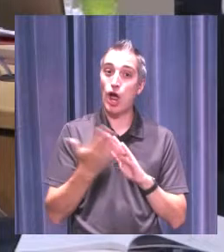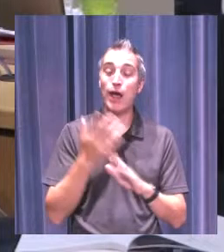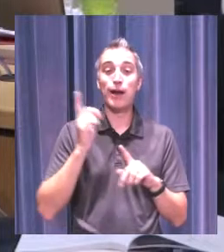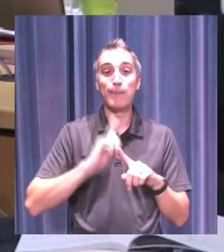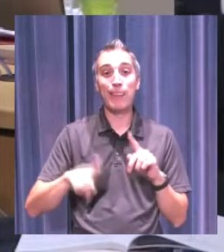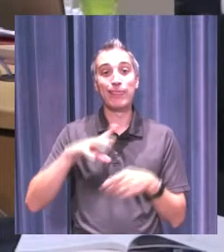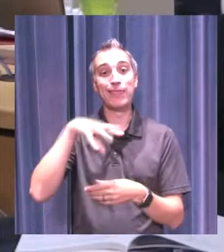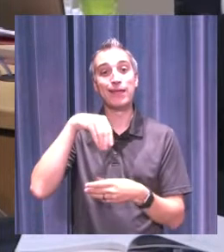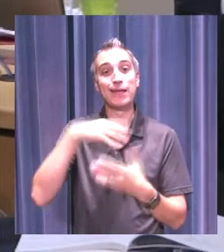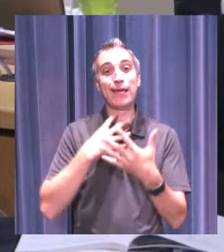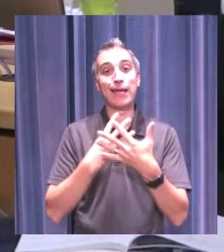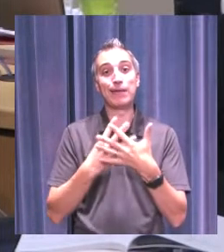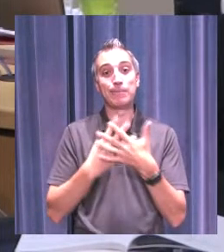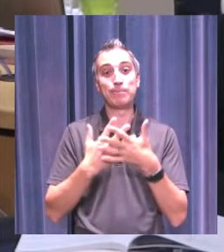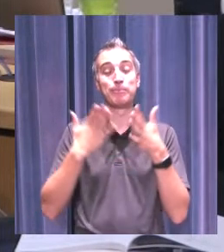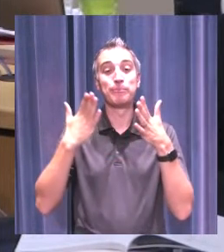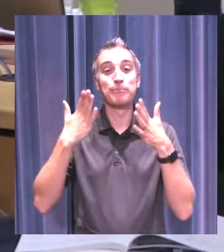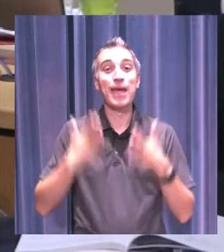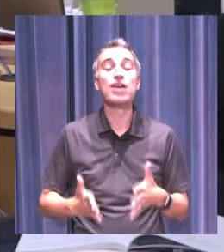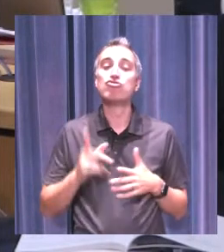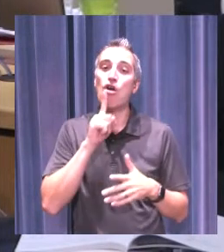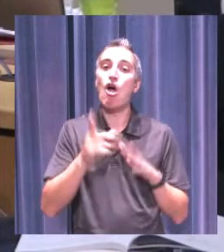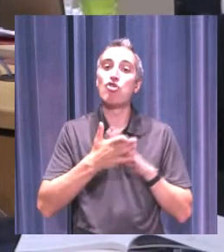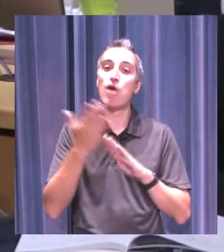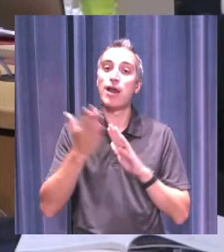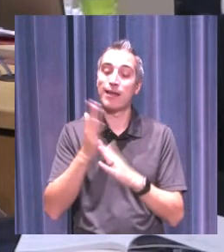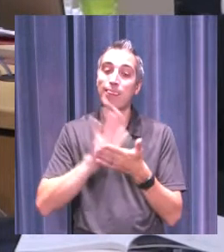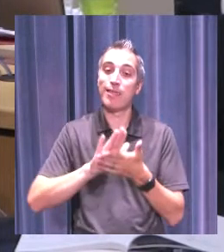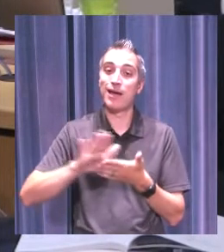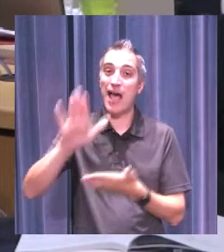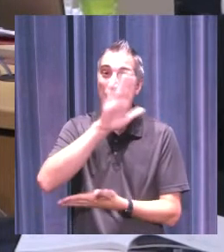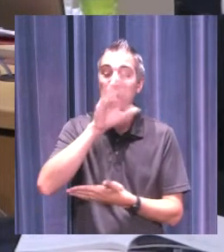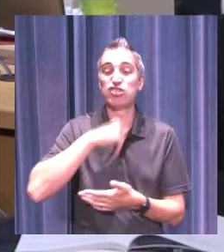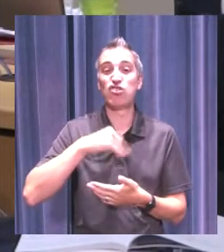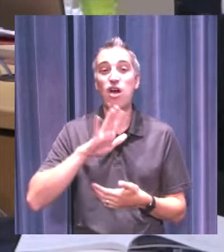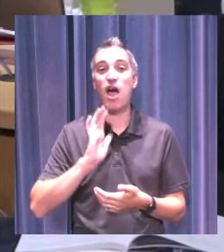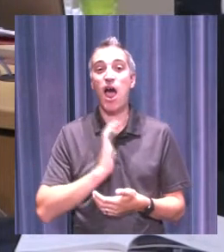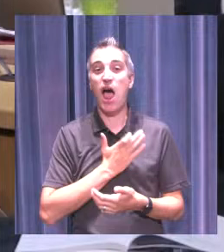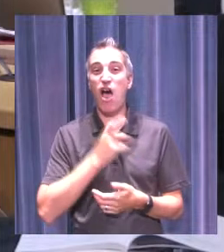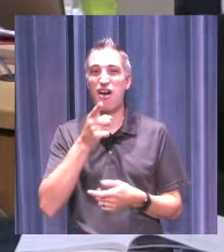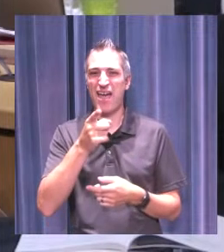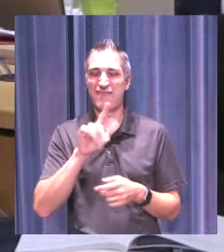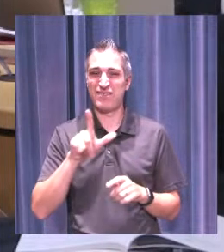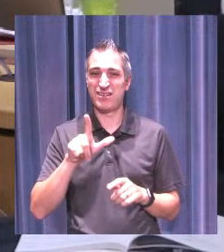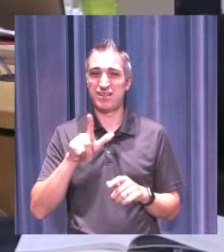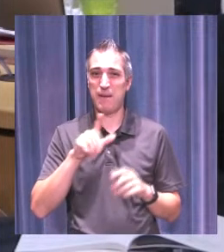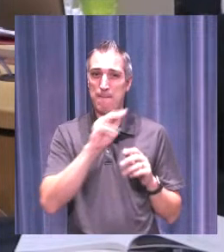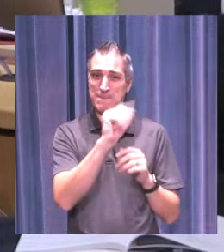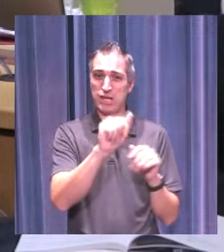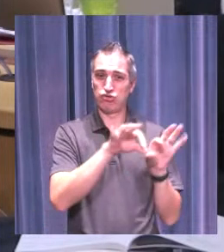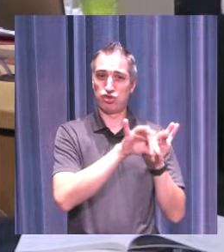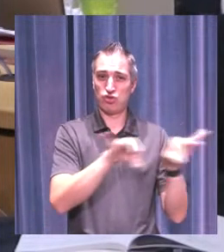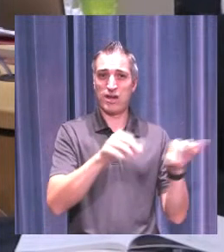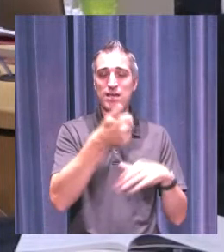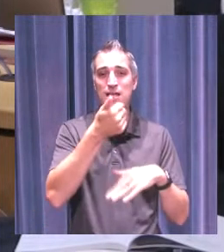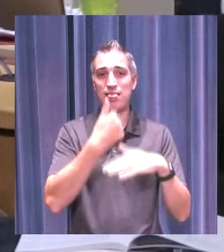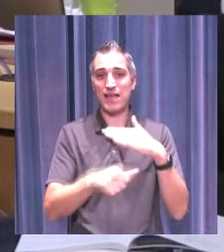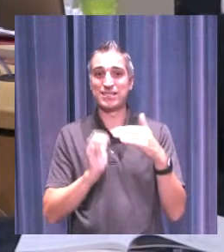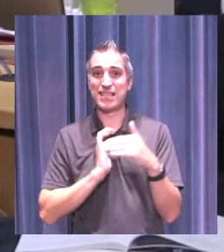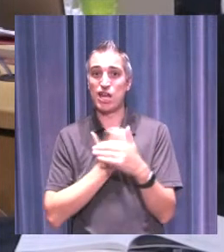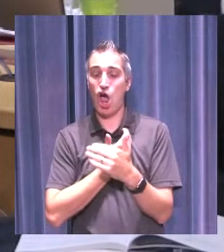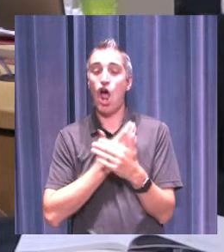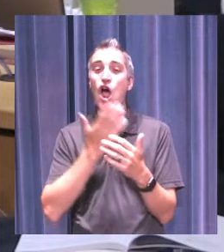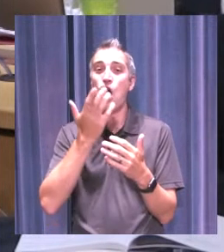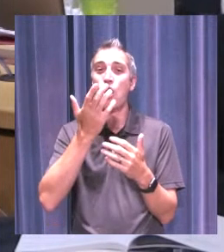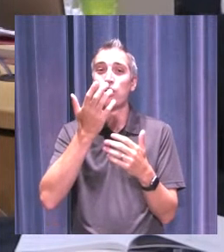preparing to cleanse the college. Our new interim president, part of the radical left, has a master's degree less than most of her direct reports and